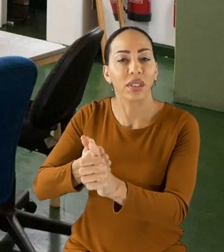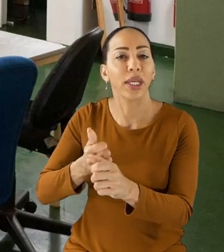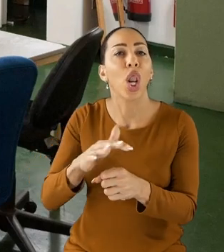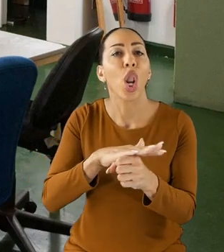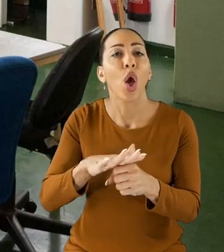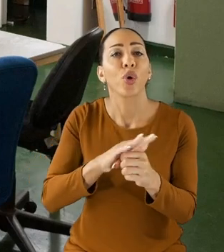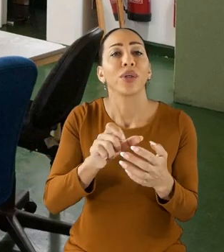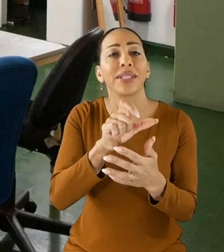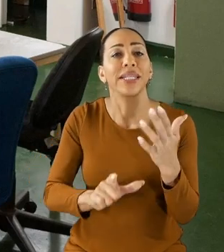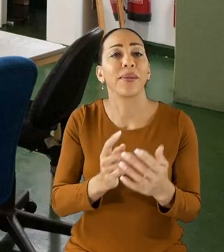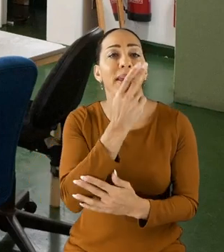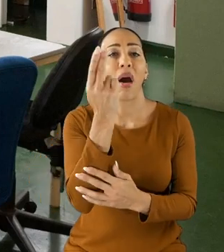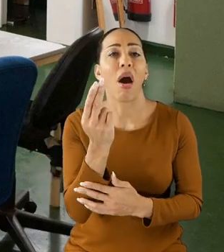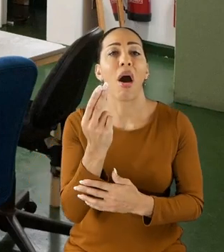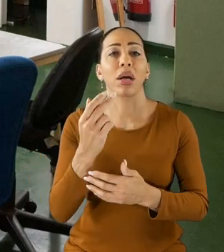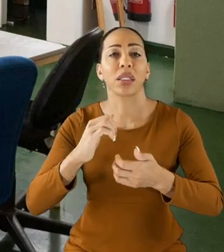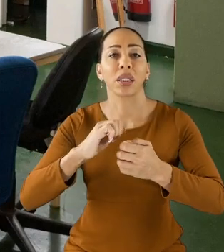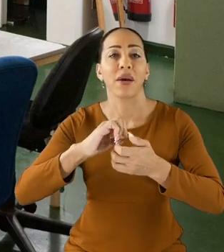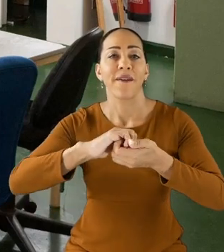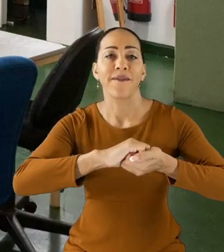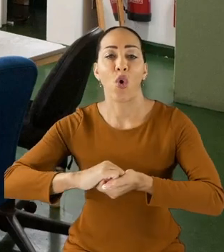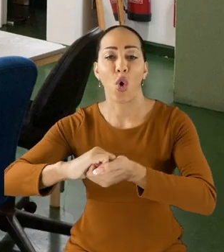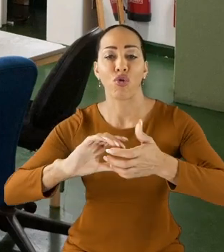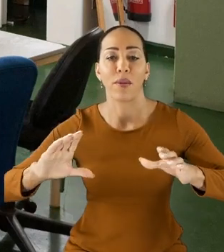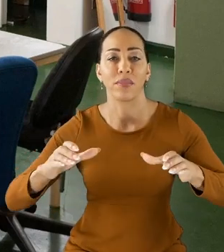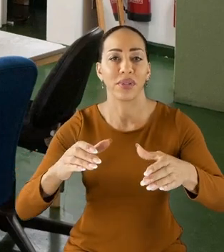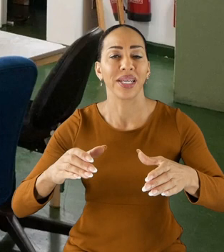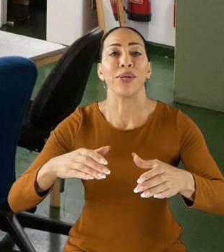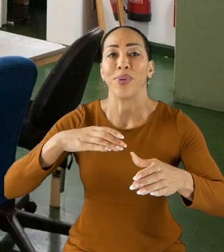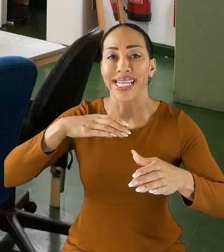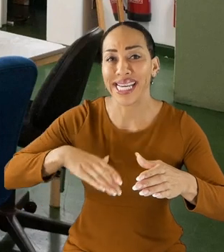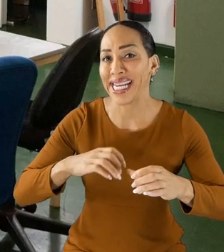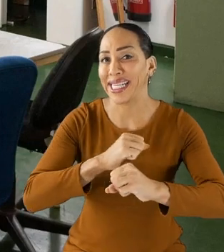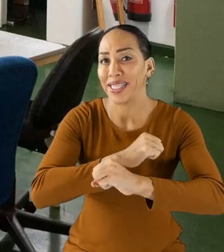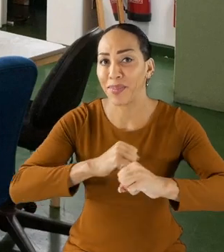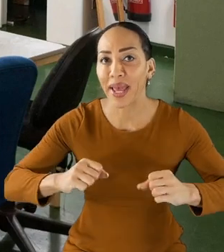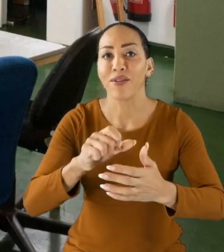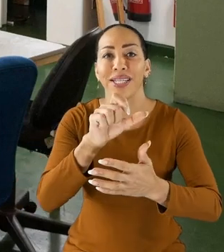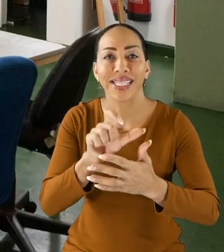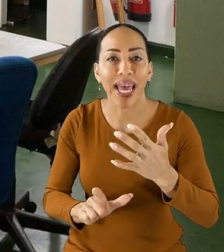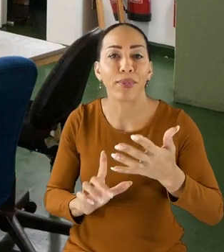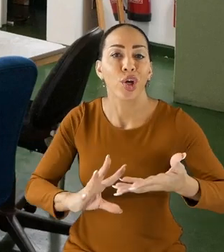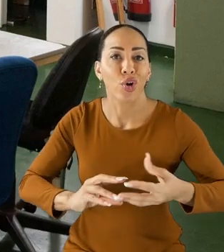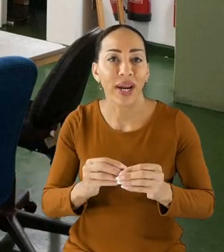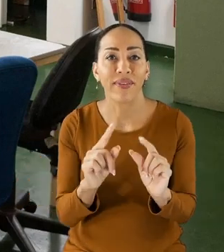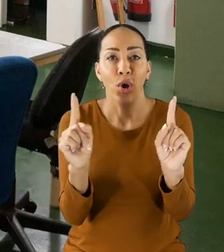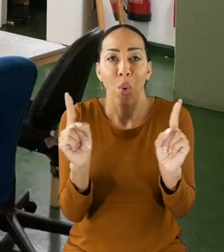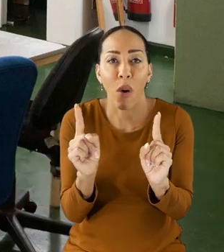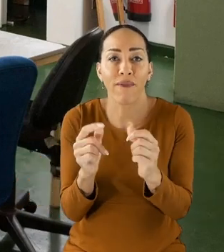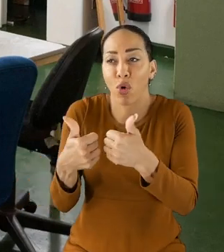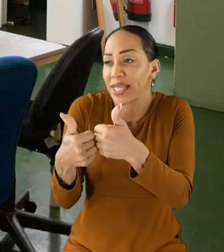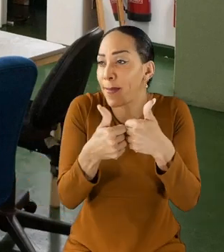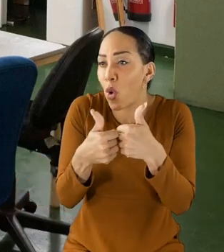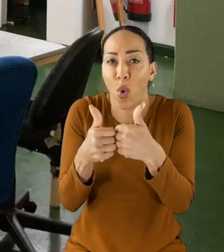forums, and there was a need for a space for disabled creatives to find